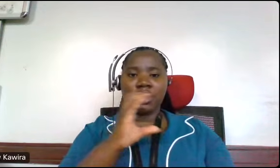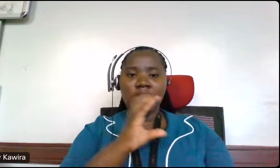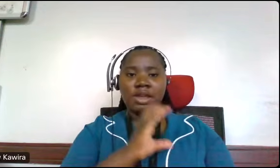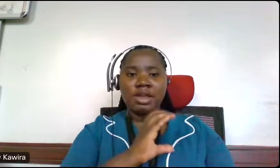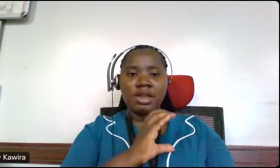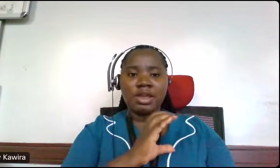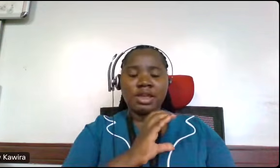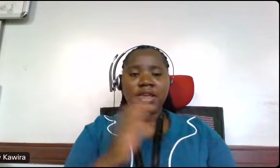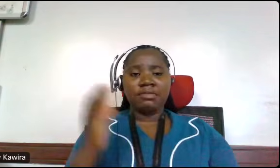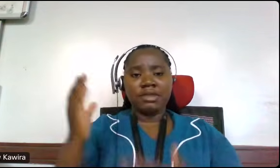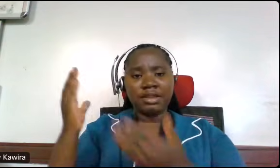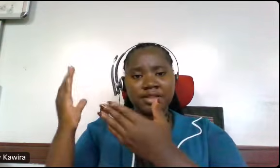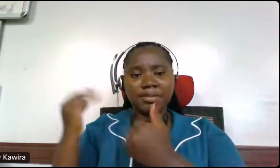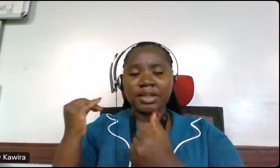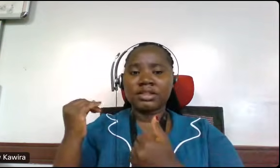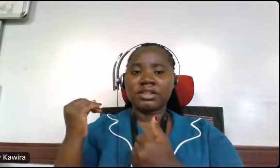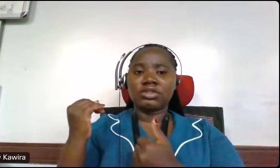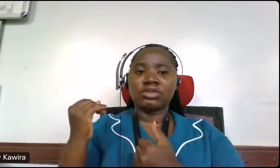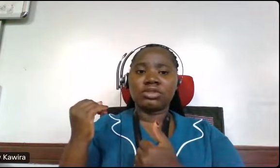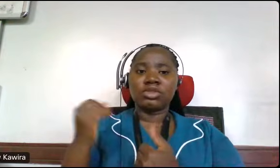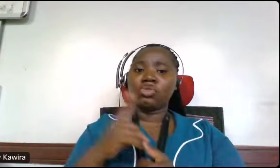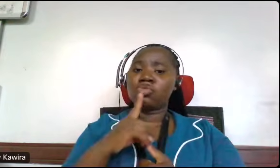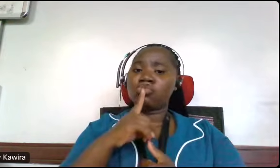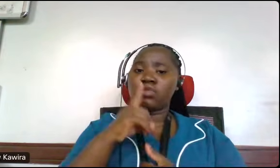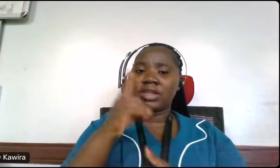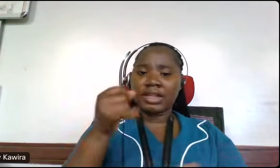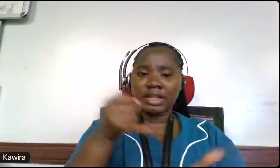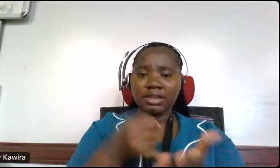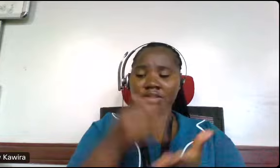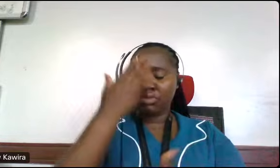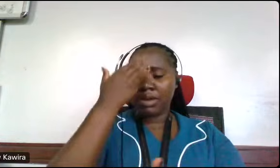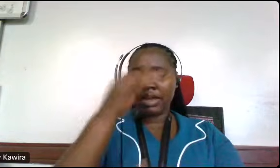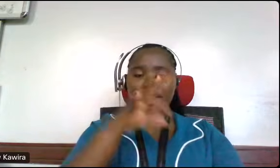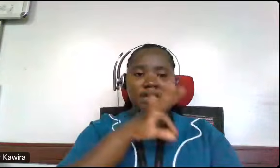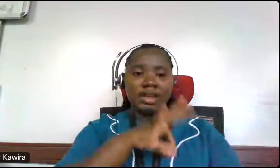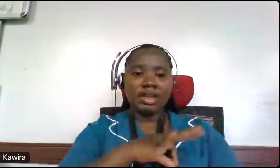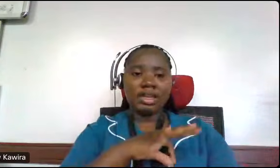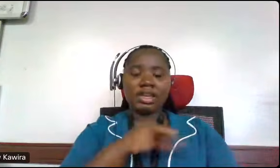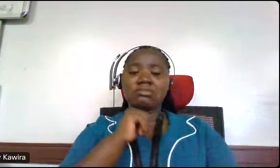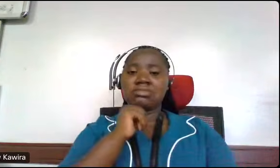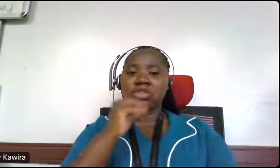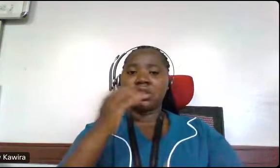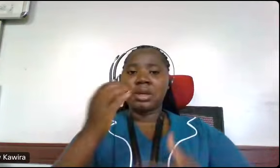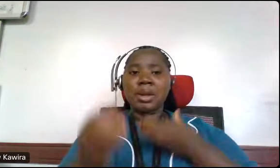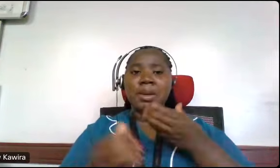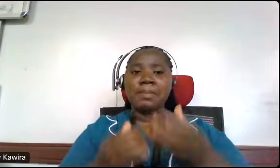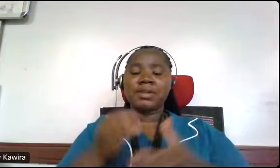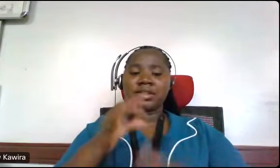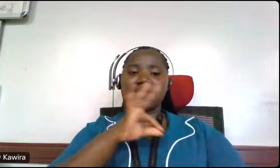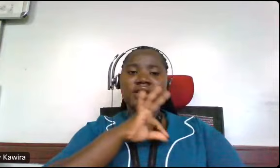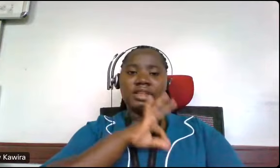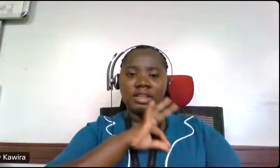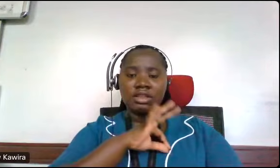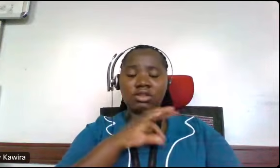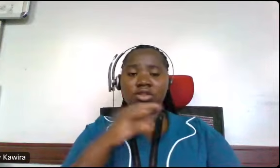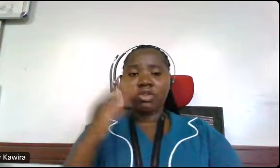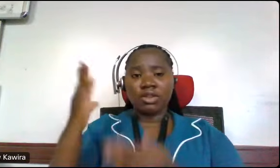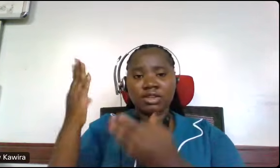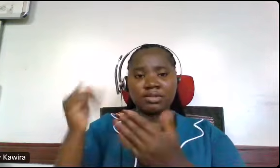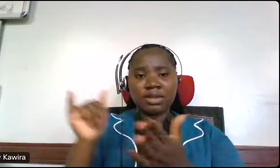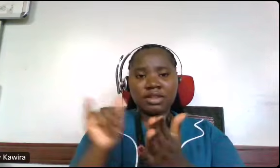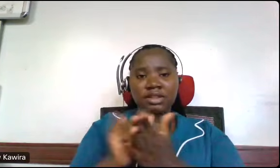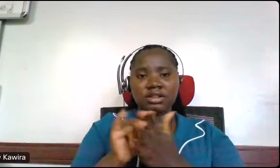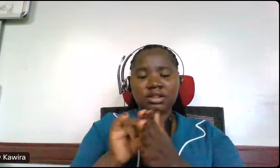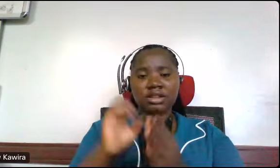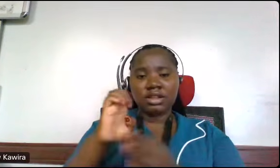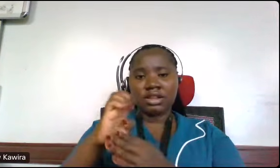you to declare it because it is an income, though not a business income. So you'll be expected at the end of the year to